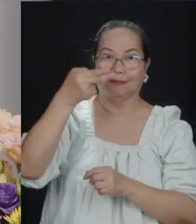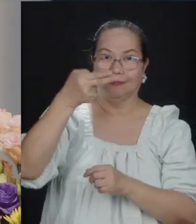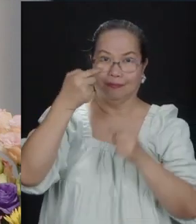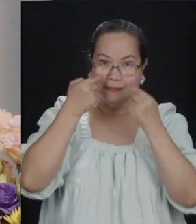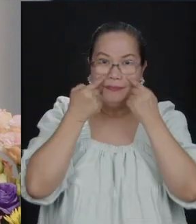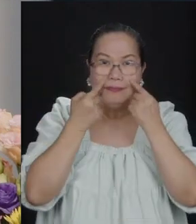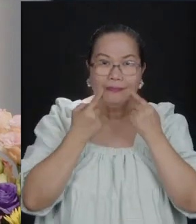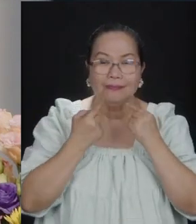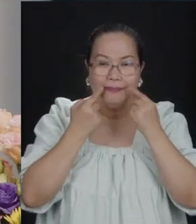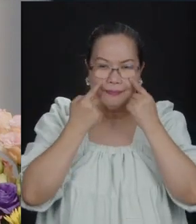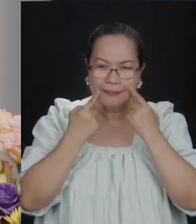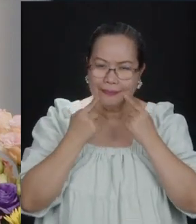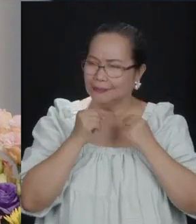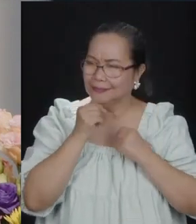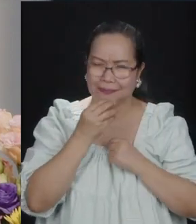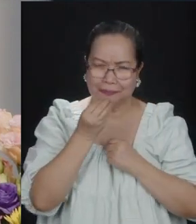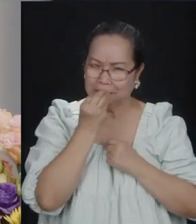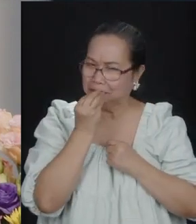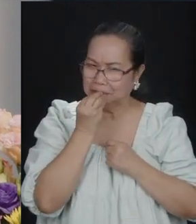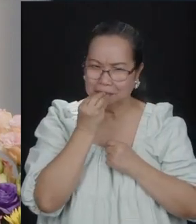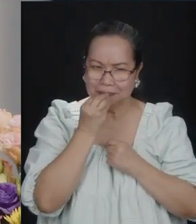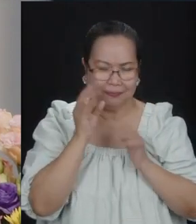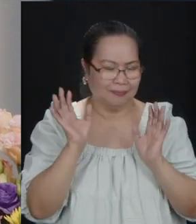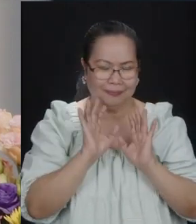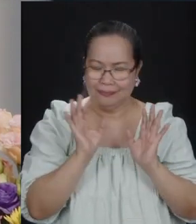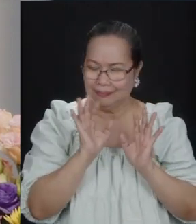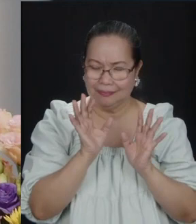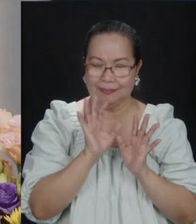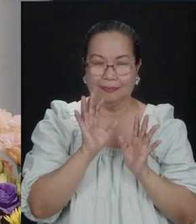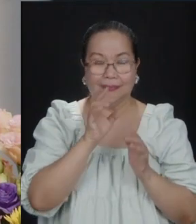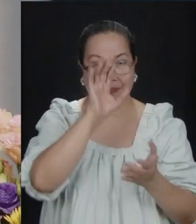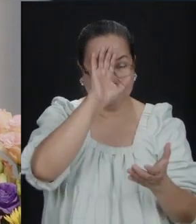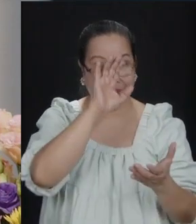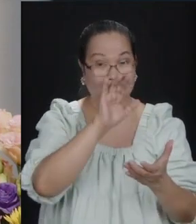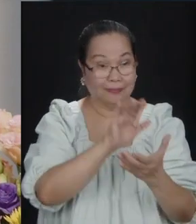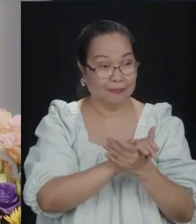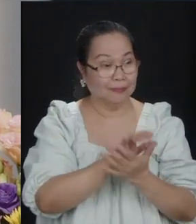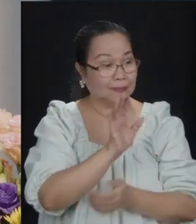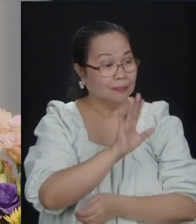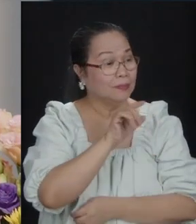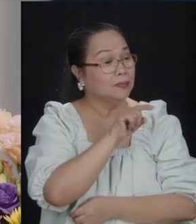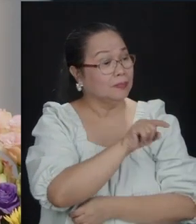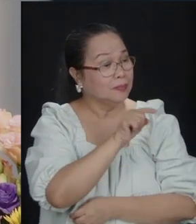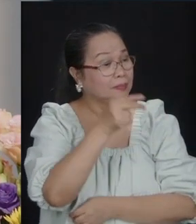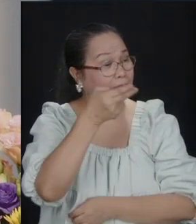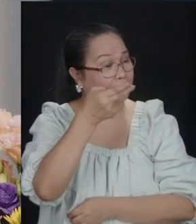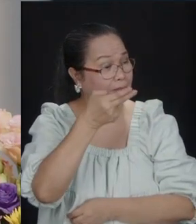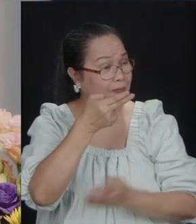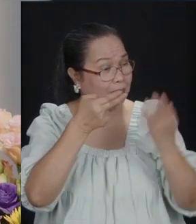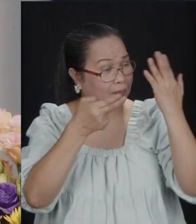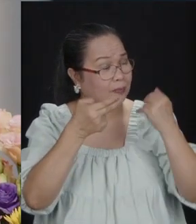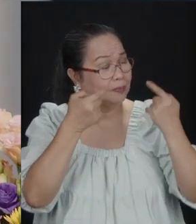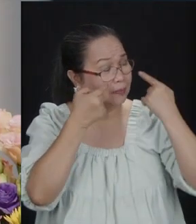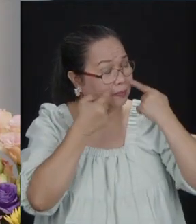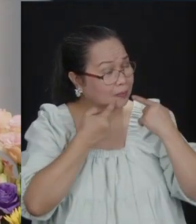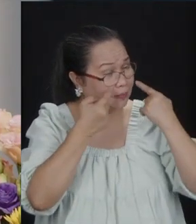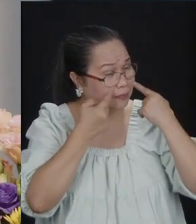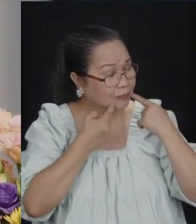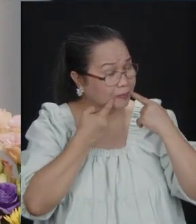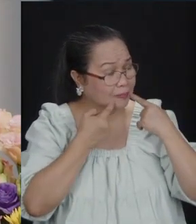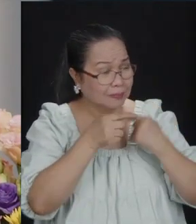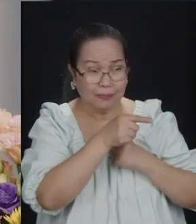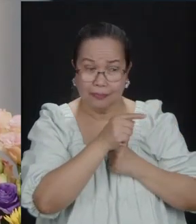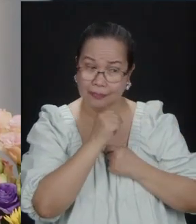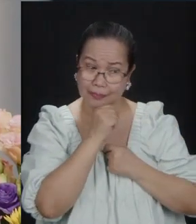would not eat. And Elkanah, her husband, said to her, Hannah, why do you weep? And why do you